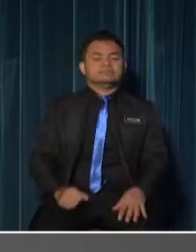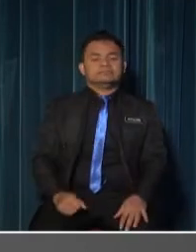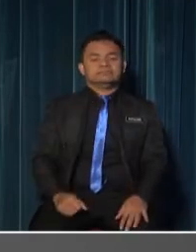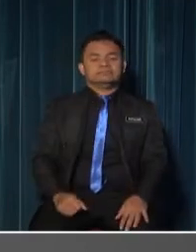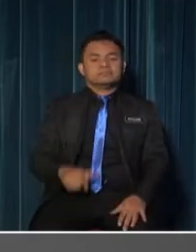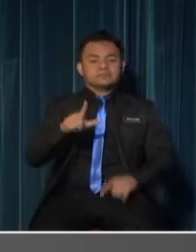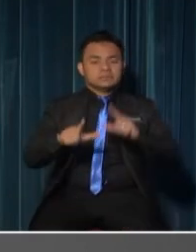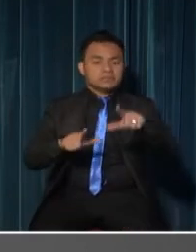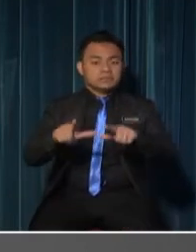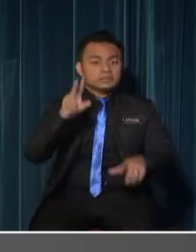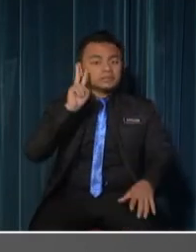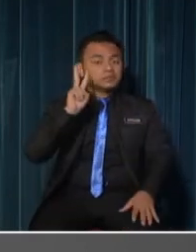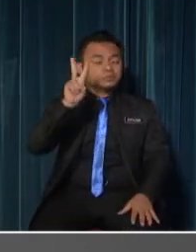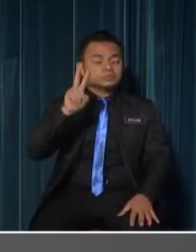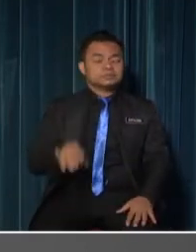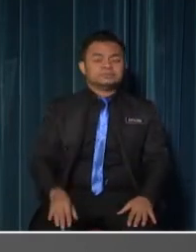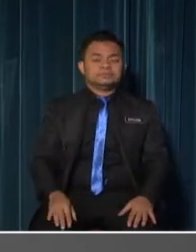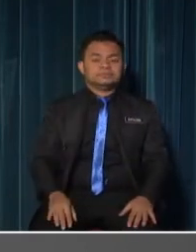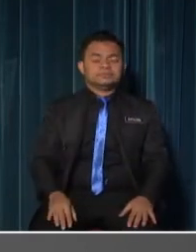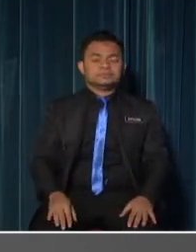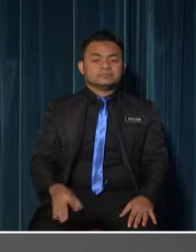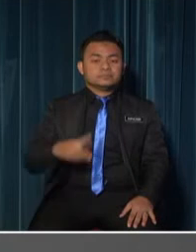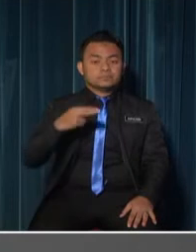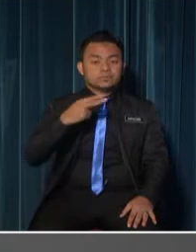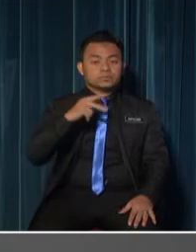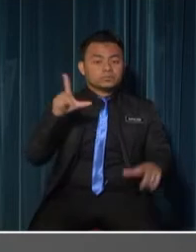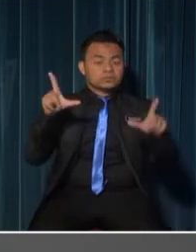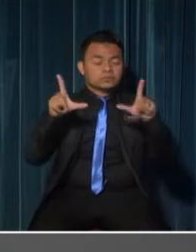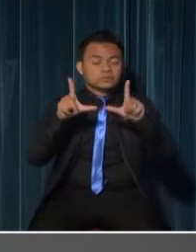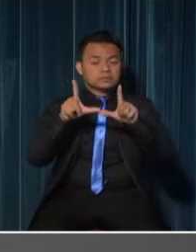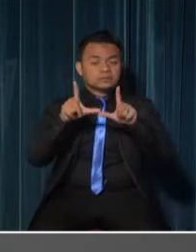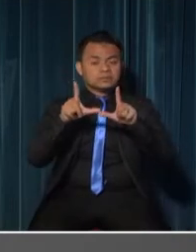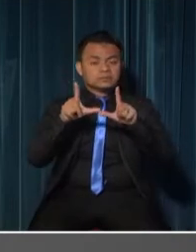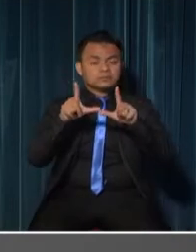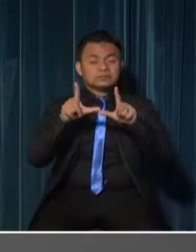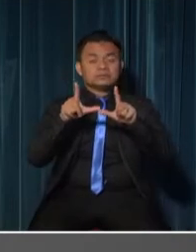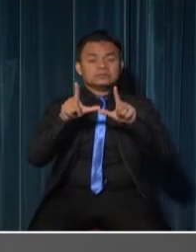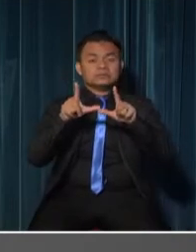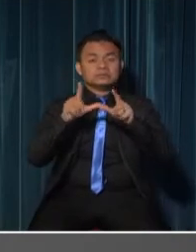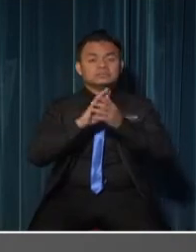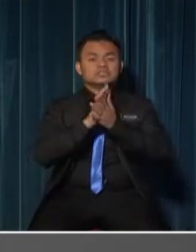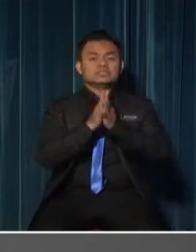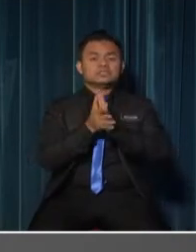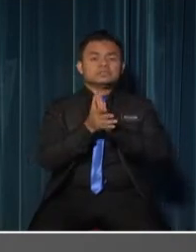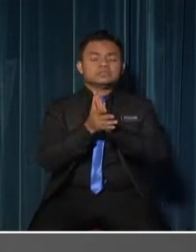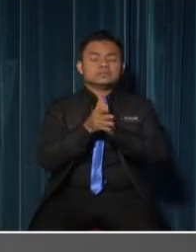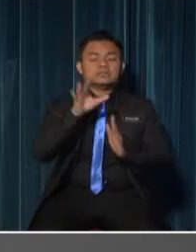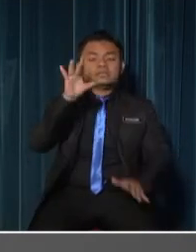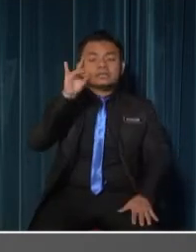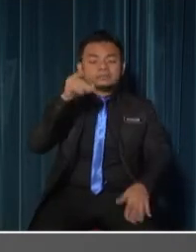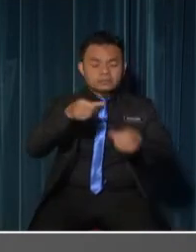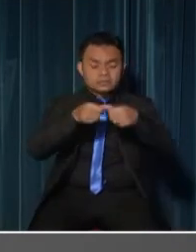Step 2. Cut the cardboard into 8 strips of different